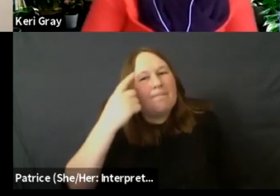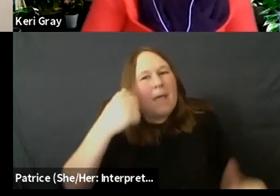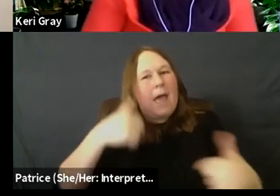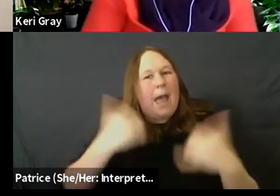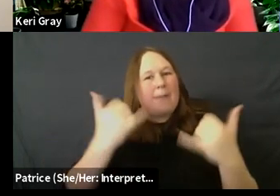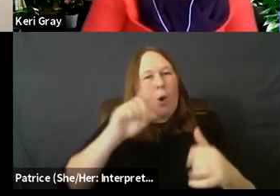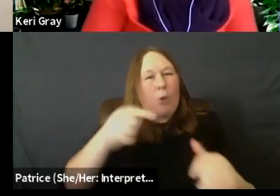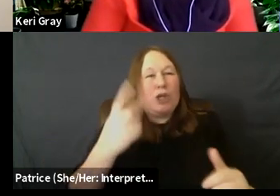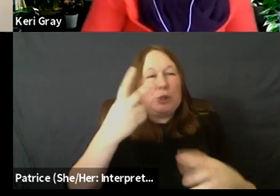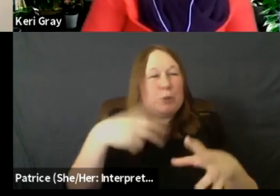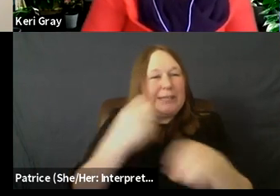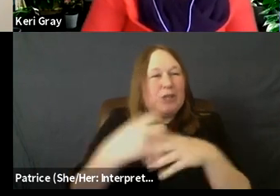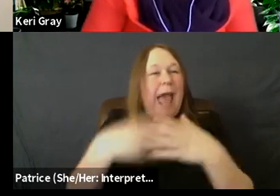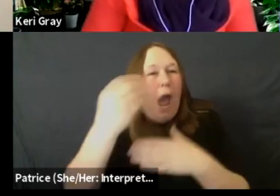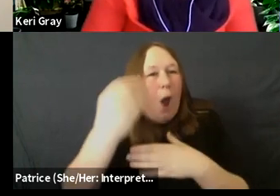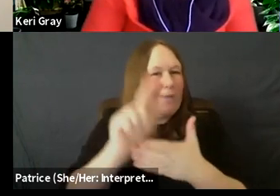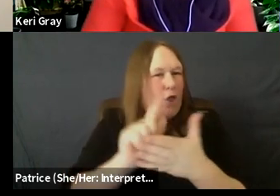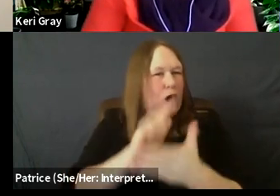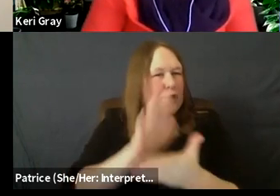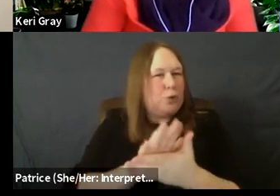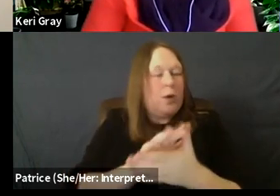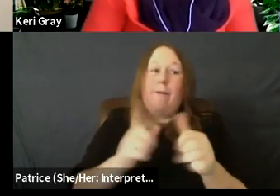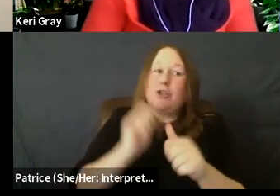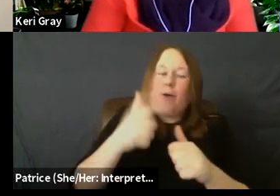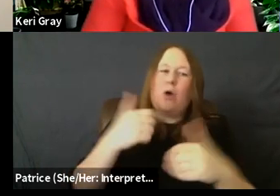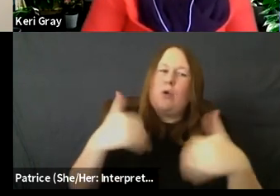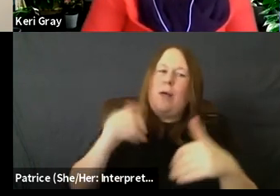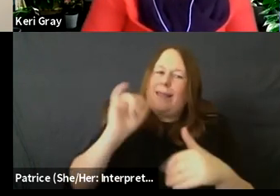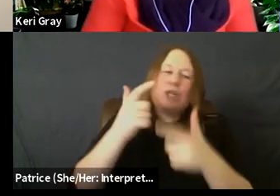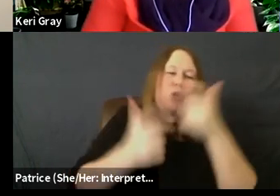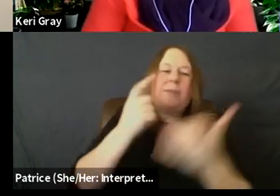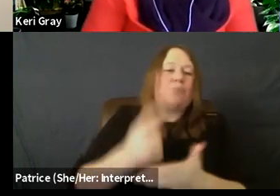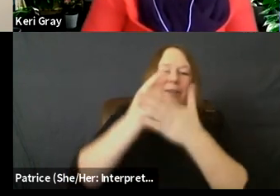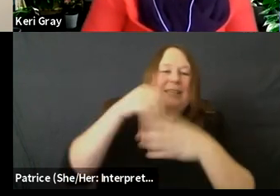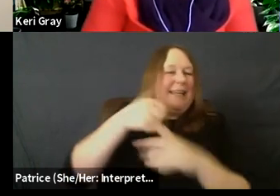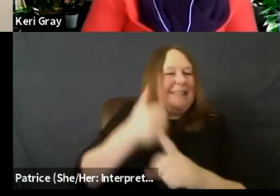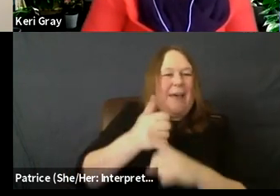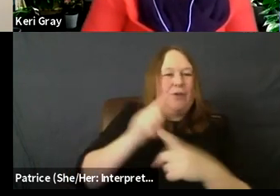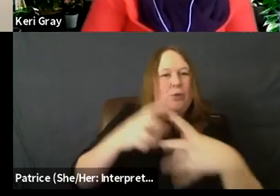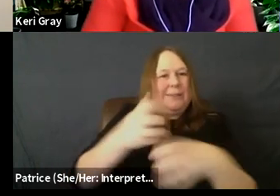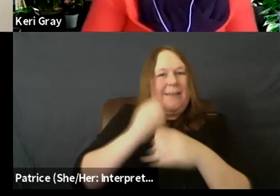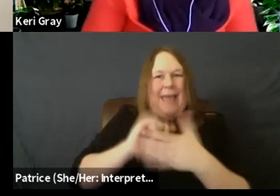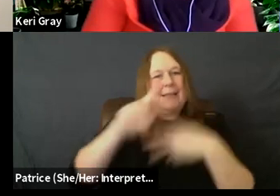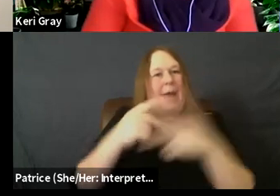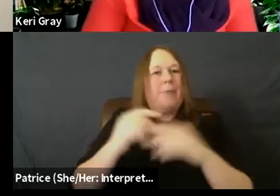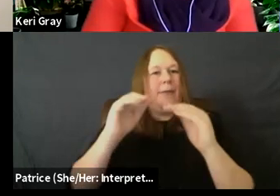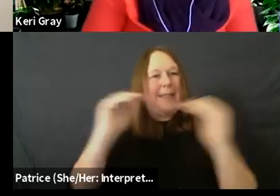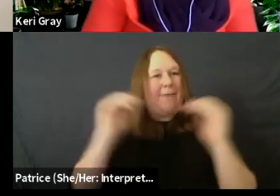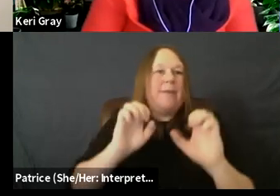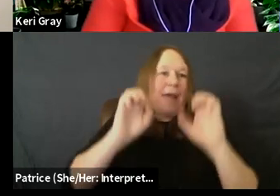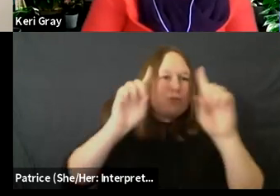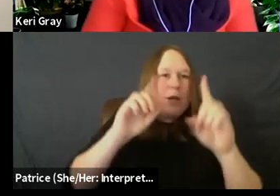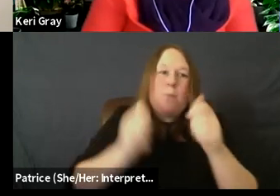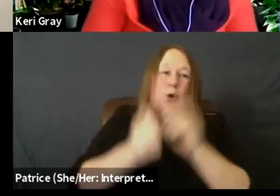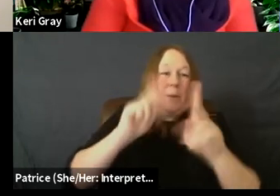only 2 years out of law school, which first of all is an enormous privilege in itself to have attained that level of education. Most people in